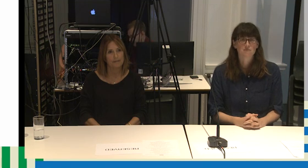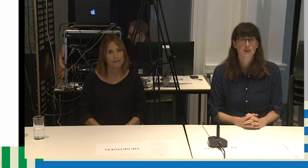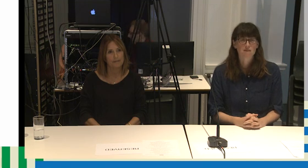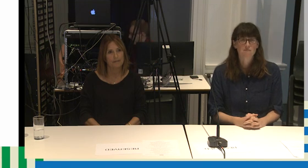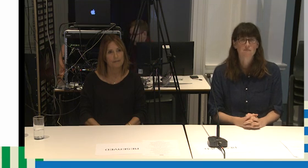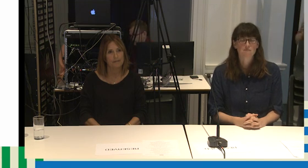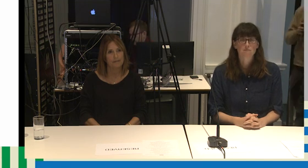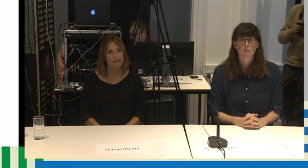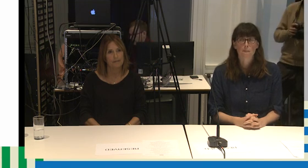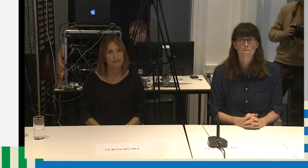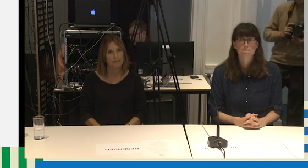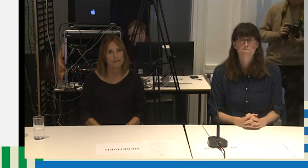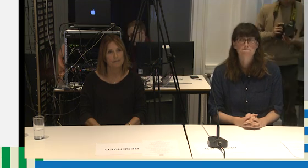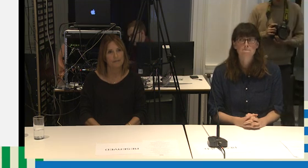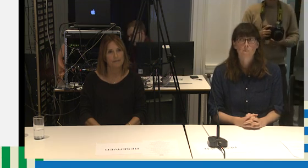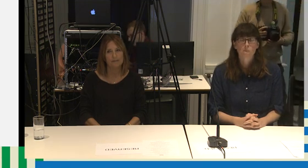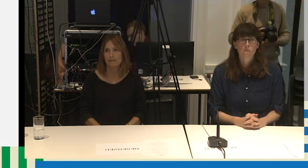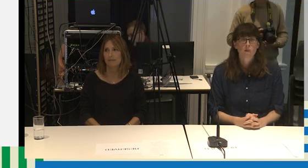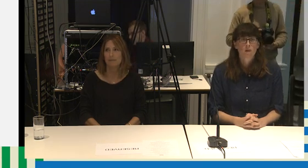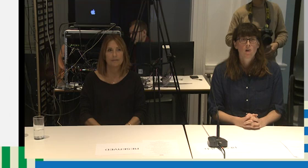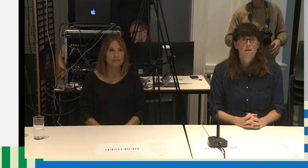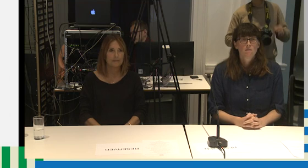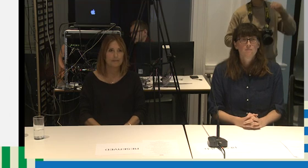master plan. Yeah.